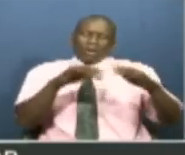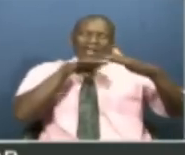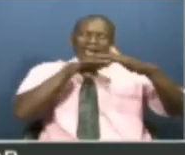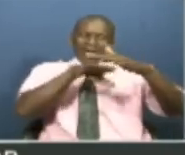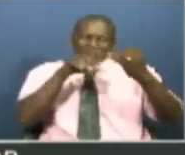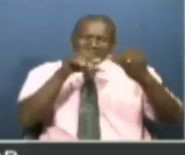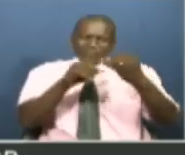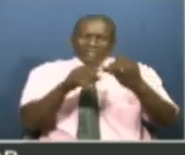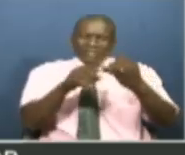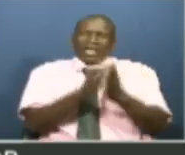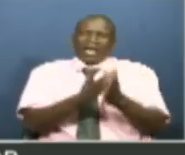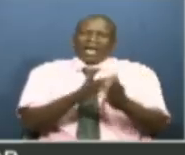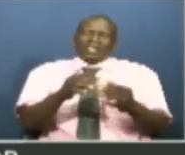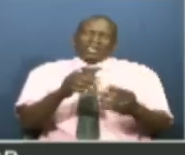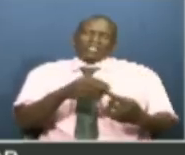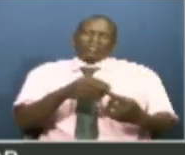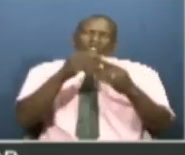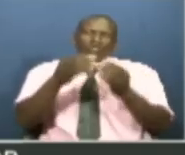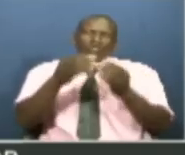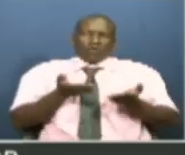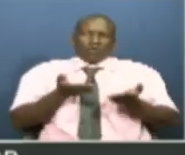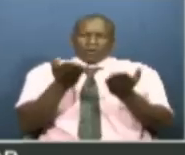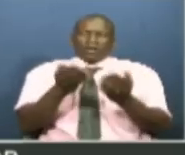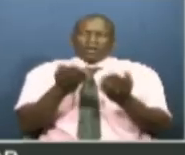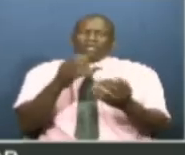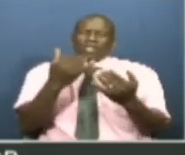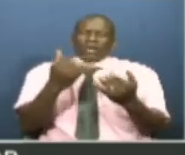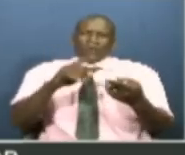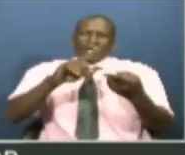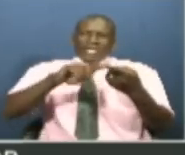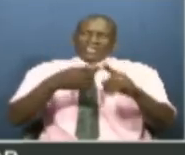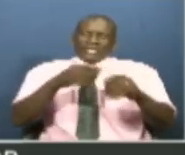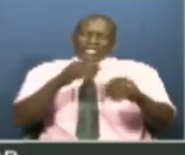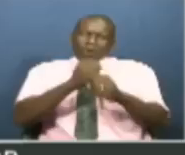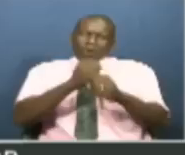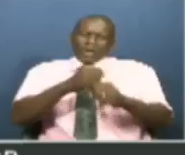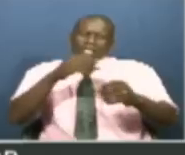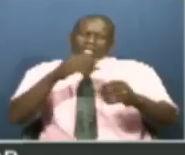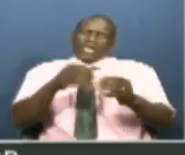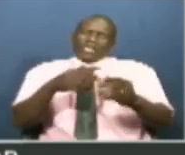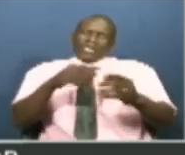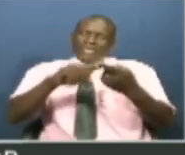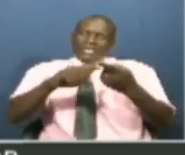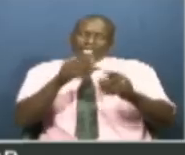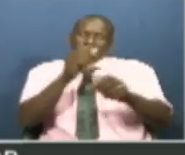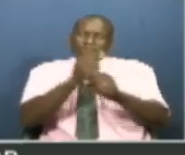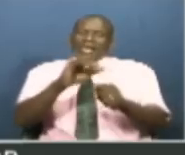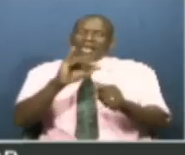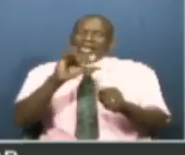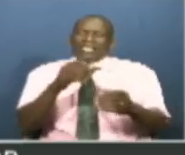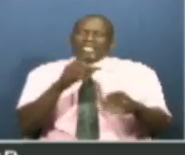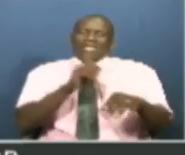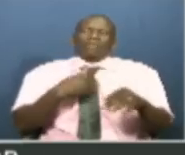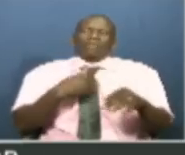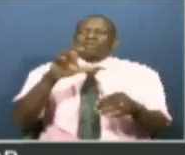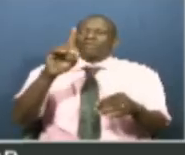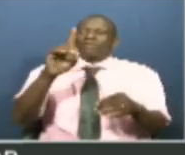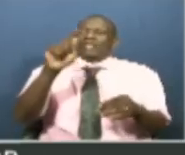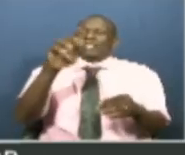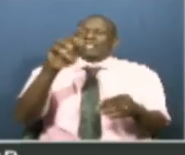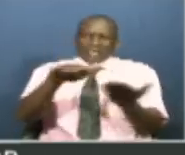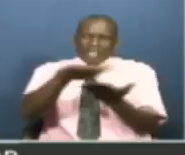and privileges. Now, in standard operating procedure in IT, when you have a database,